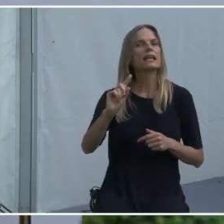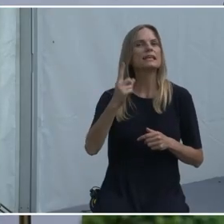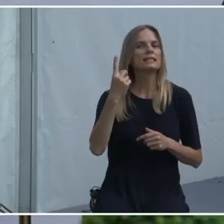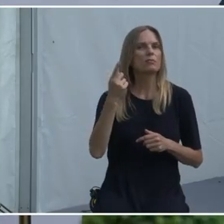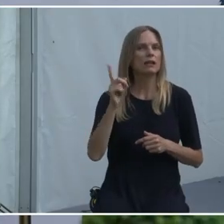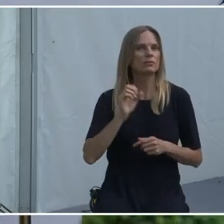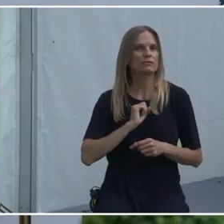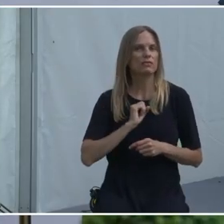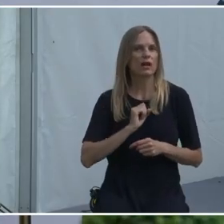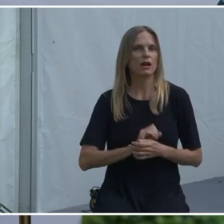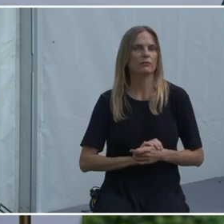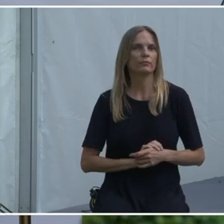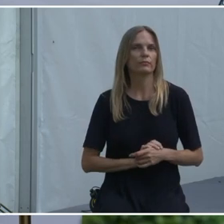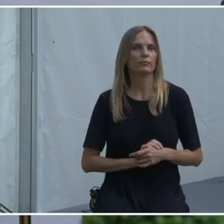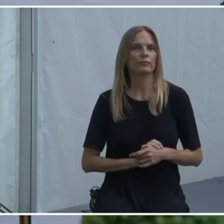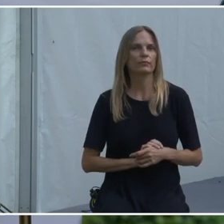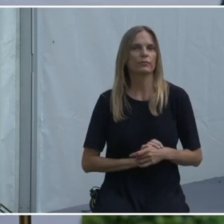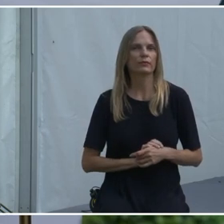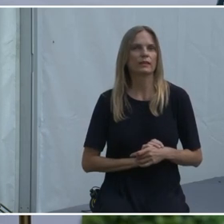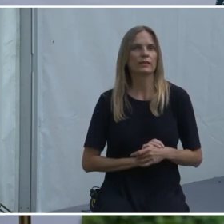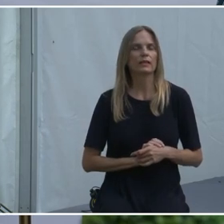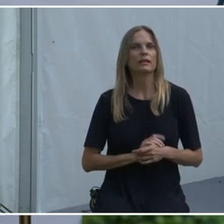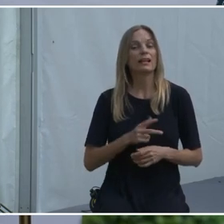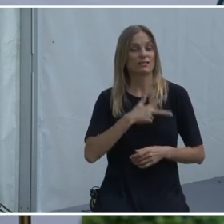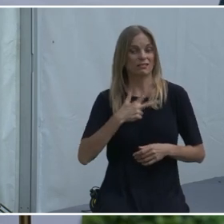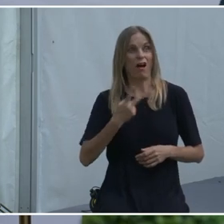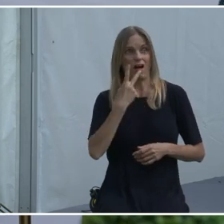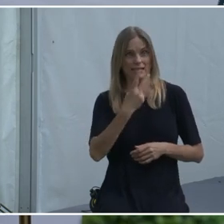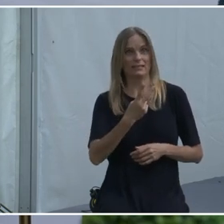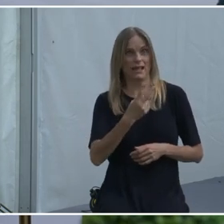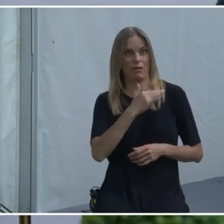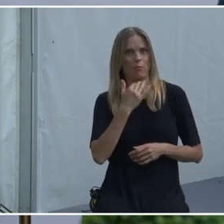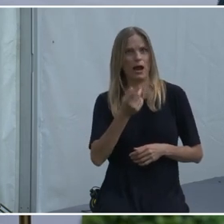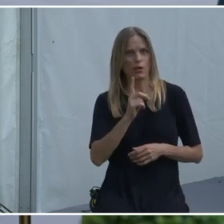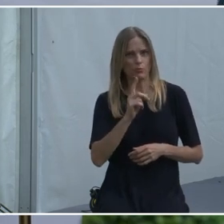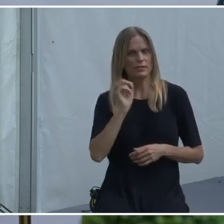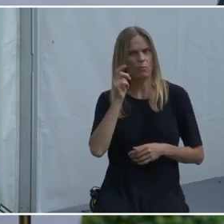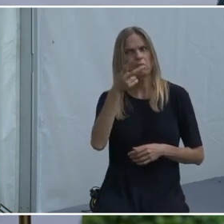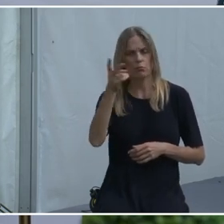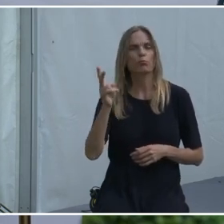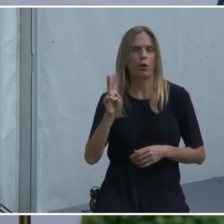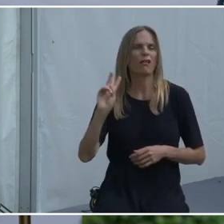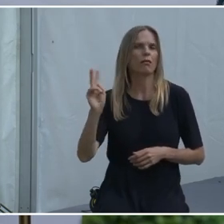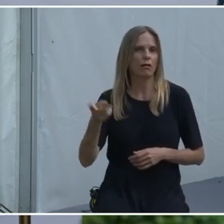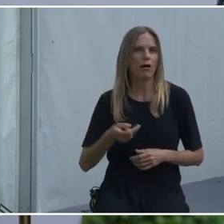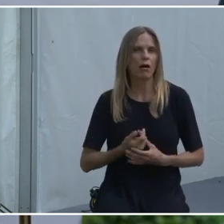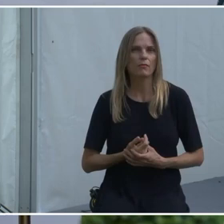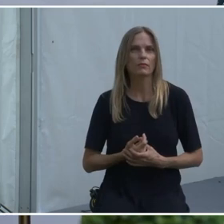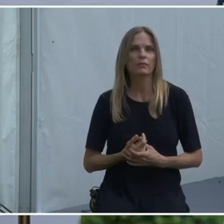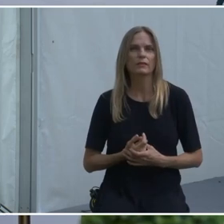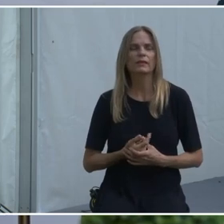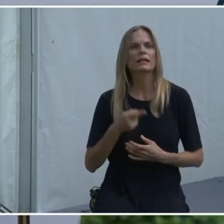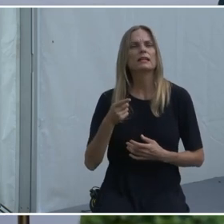very been talking a lot about in Denmark. I think it's very important that there's a gap